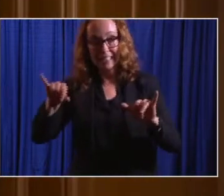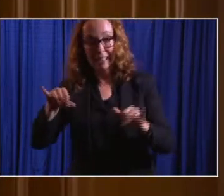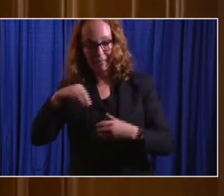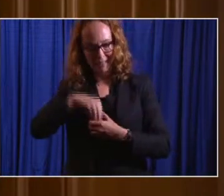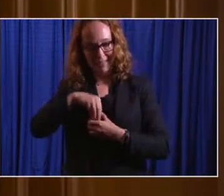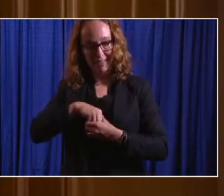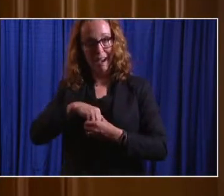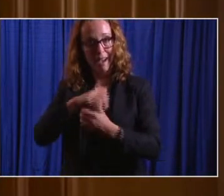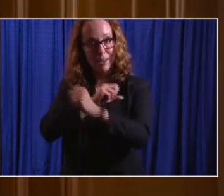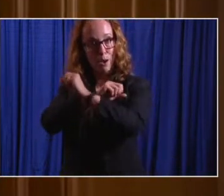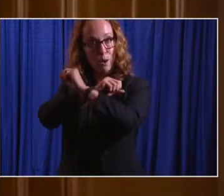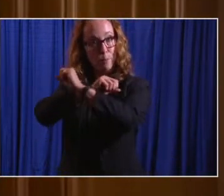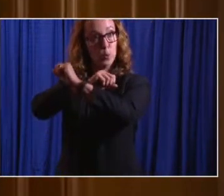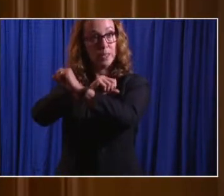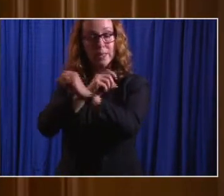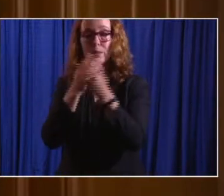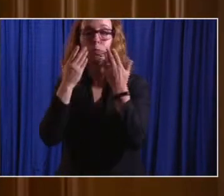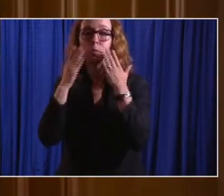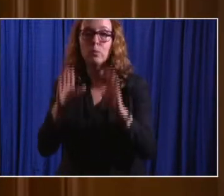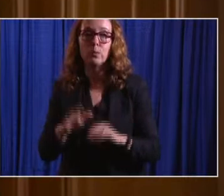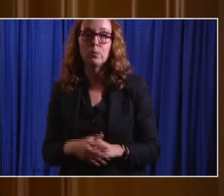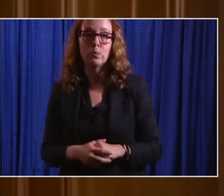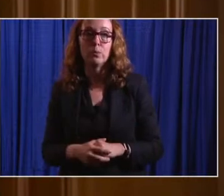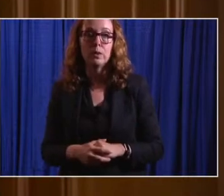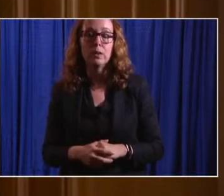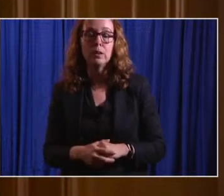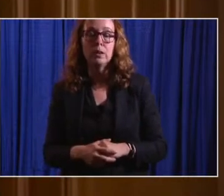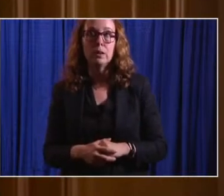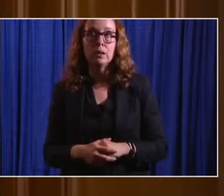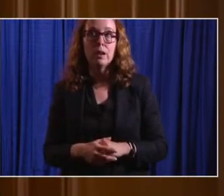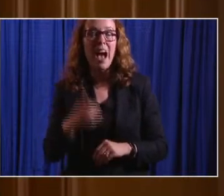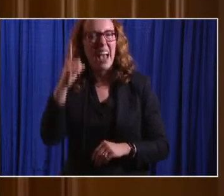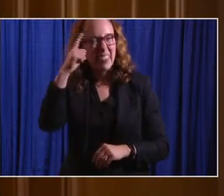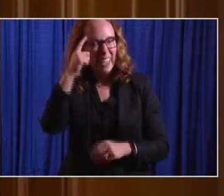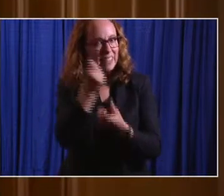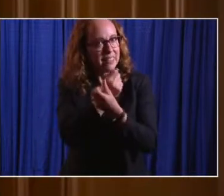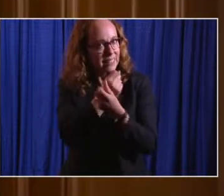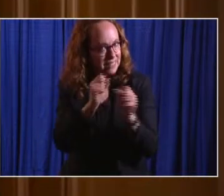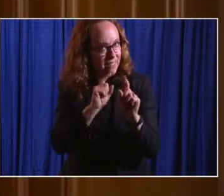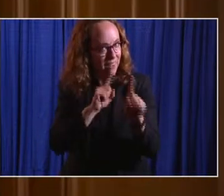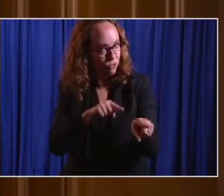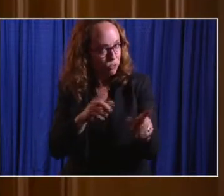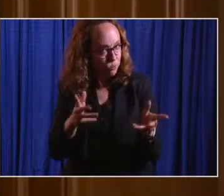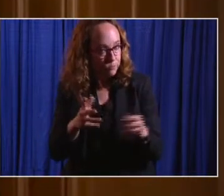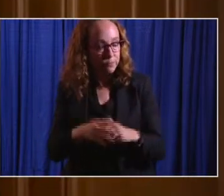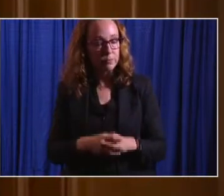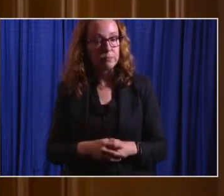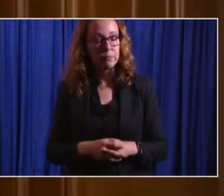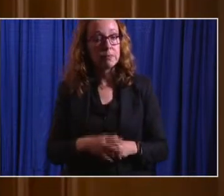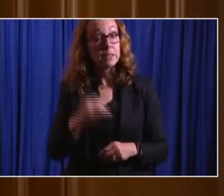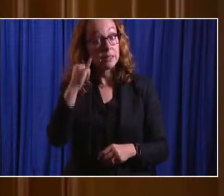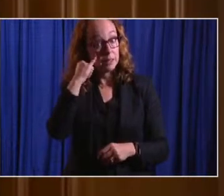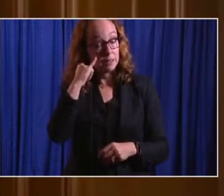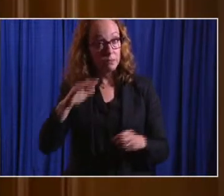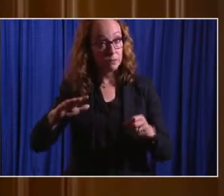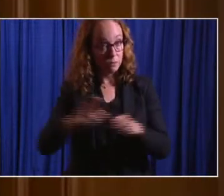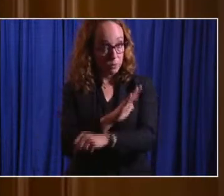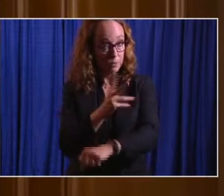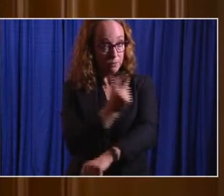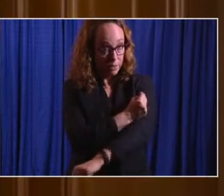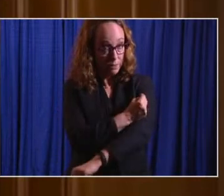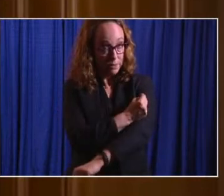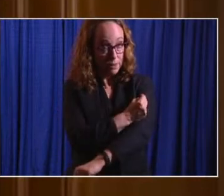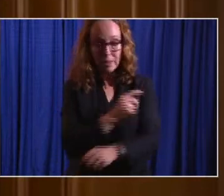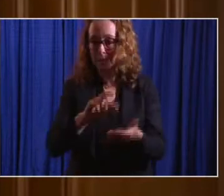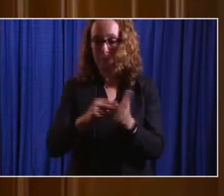knows what the numbers are. So the safest thing to say is, if you're vaccinated, you've accomplished a lot